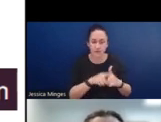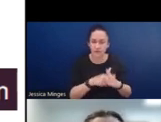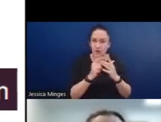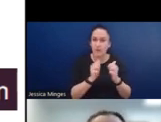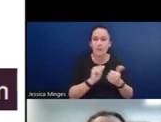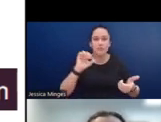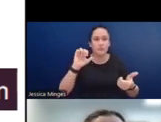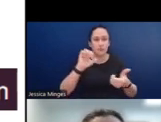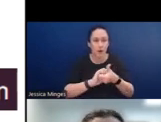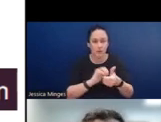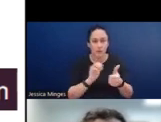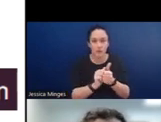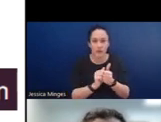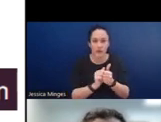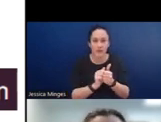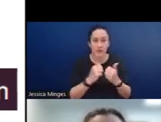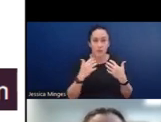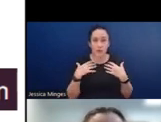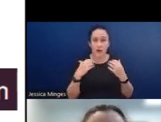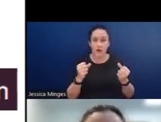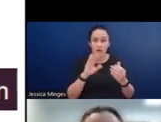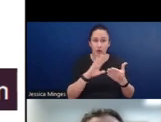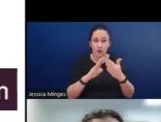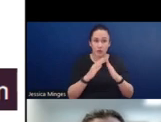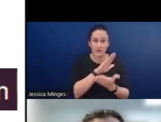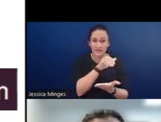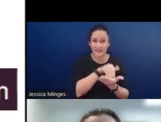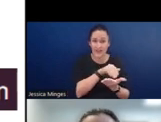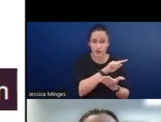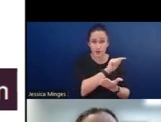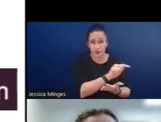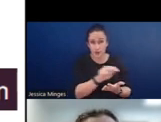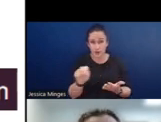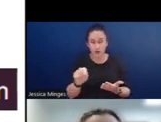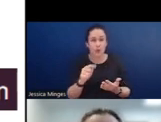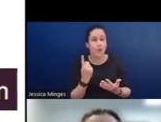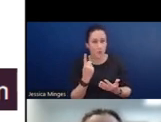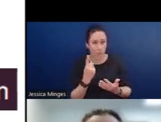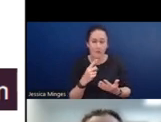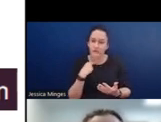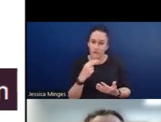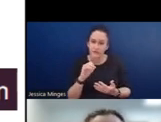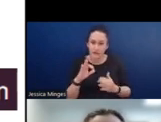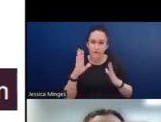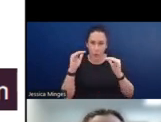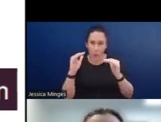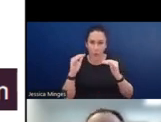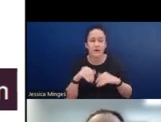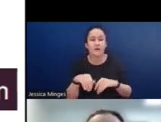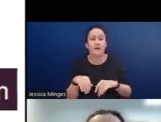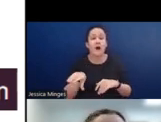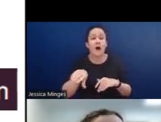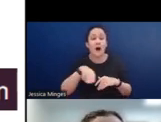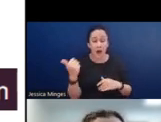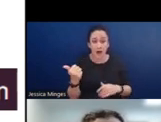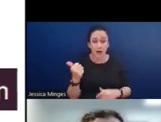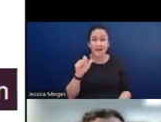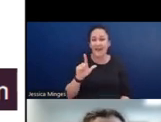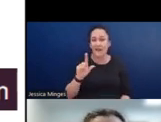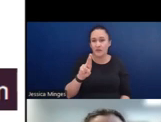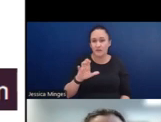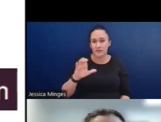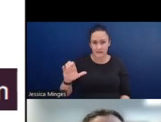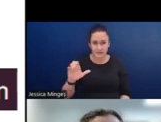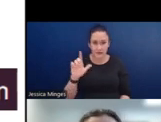partnering with recovery community centers. And so some of our earliest partners, one was Voices of Hope, which we've mentioned. The other was the Louisville Recovery